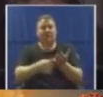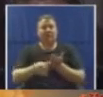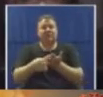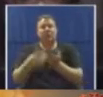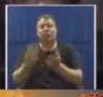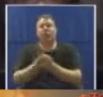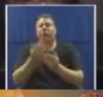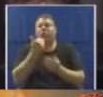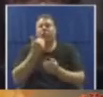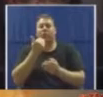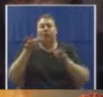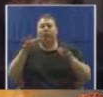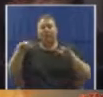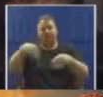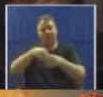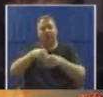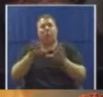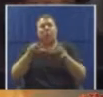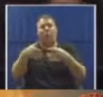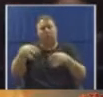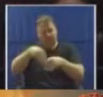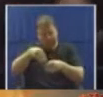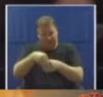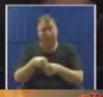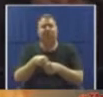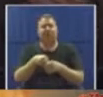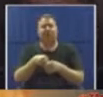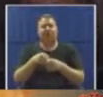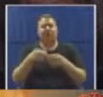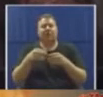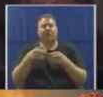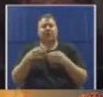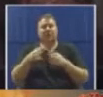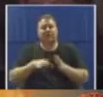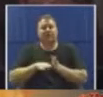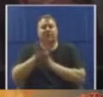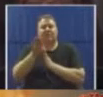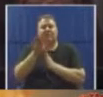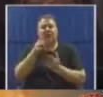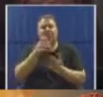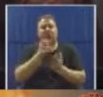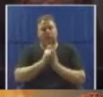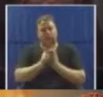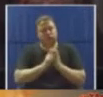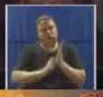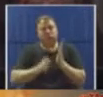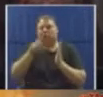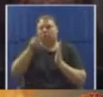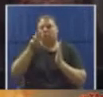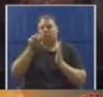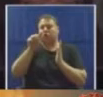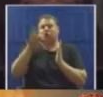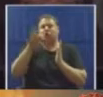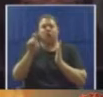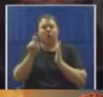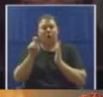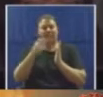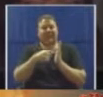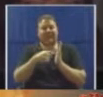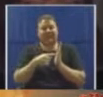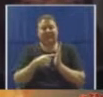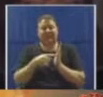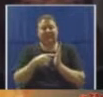produce a working draft of the treaty, which is due to be considered at its